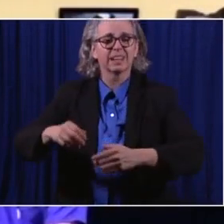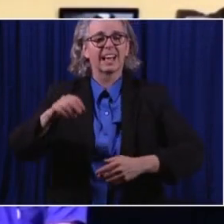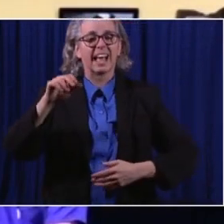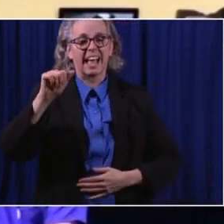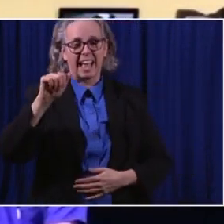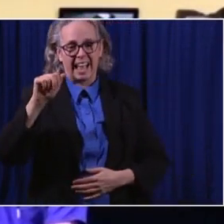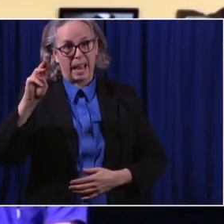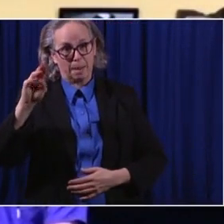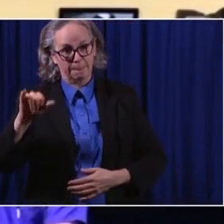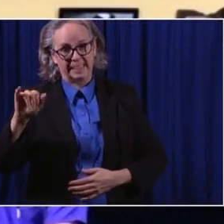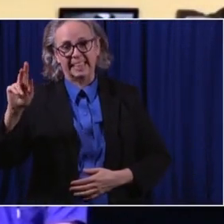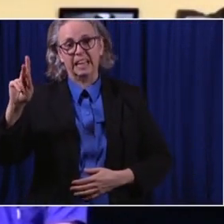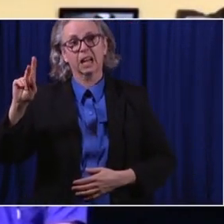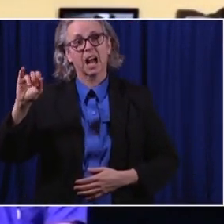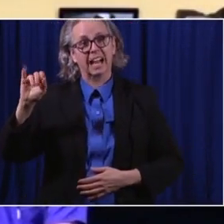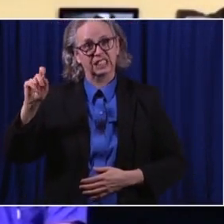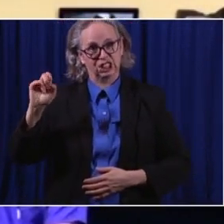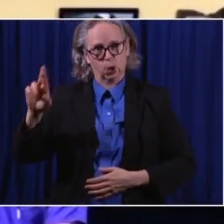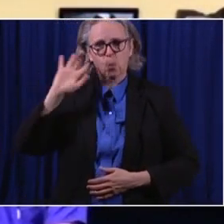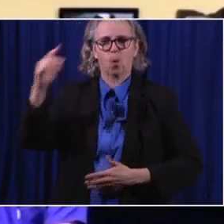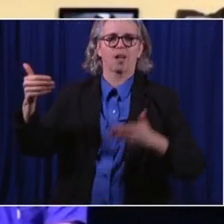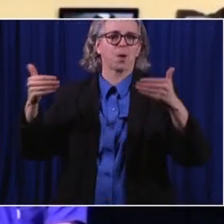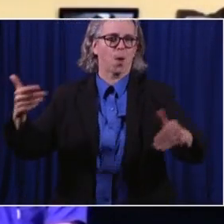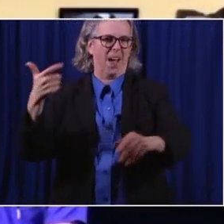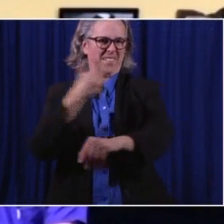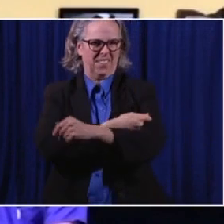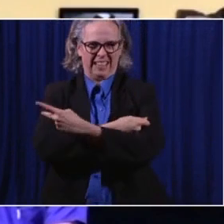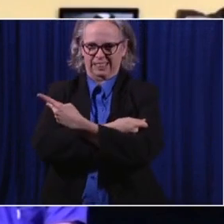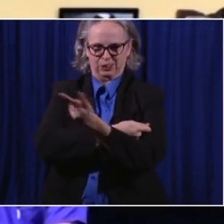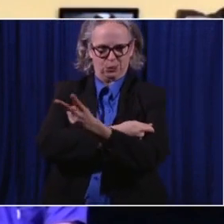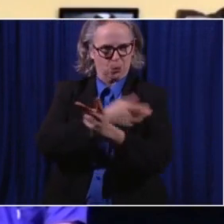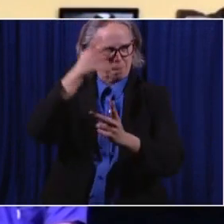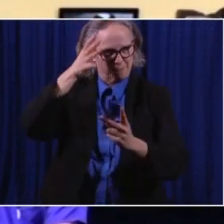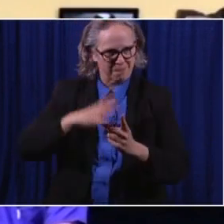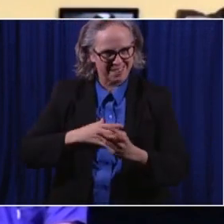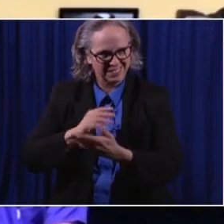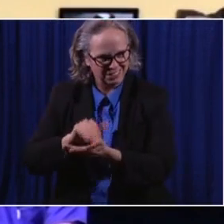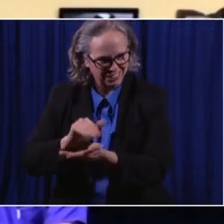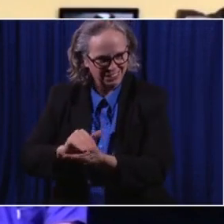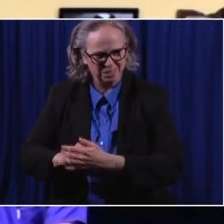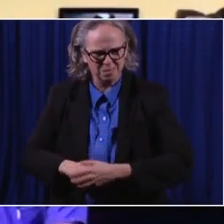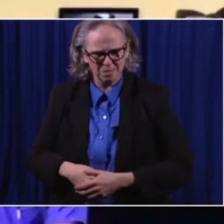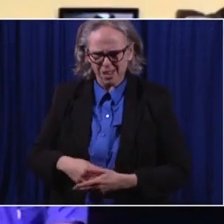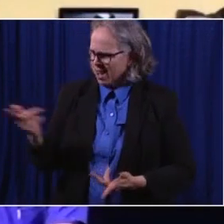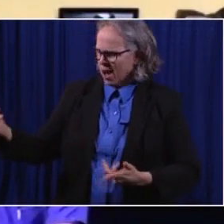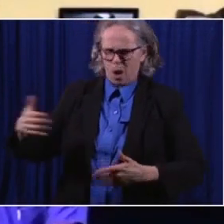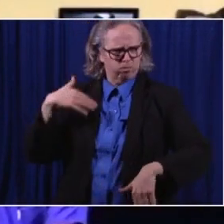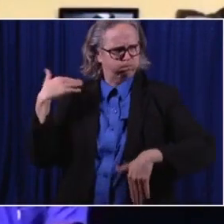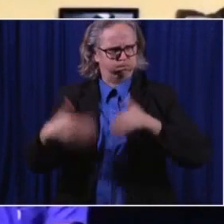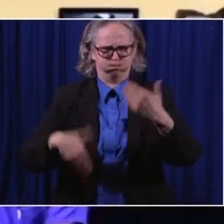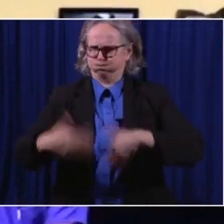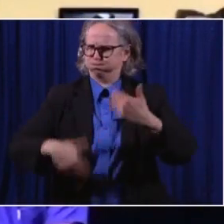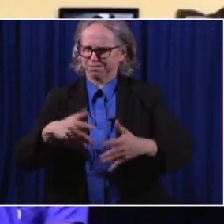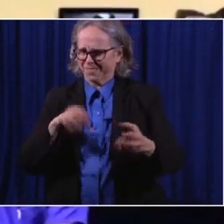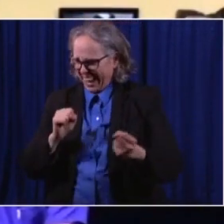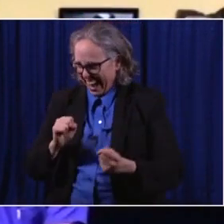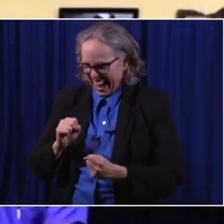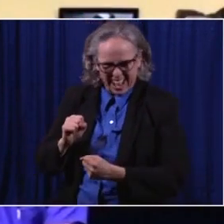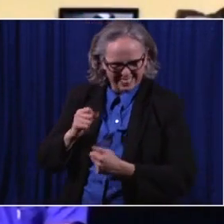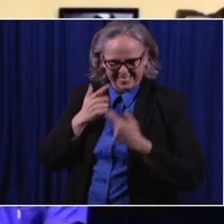going to give you both your shots now. And she's not messing around. She's moving. Okay. She was